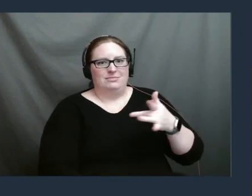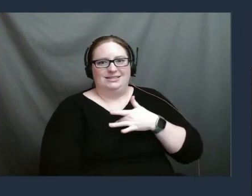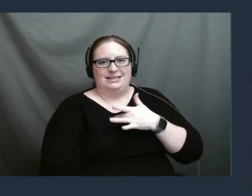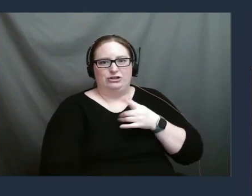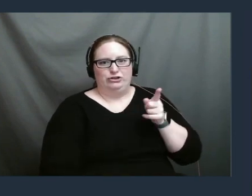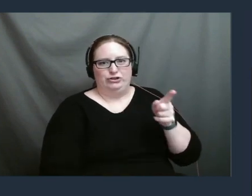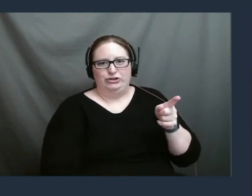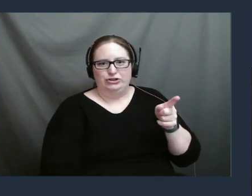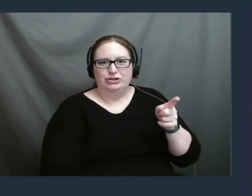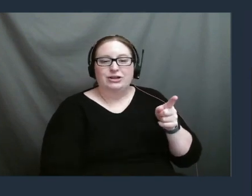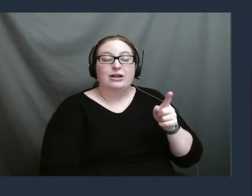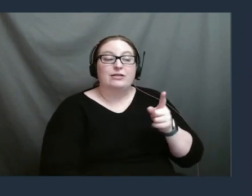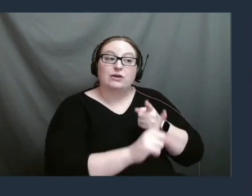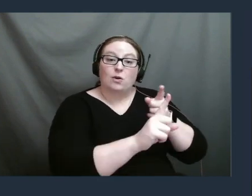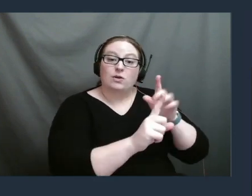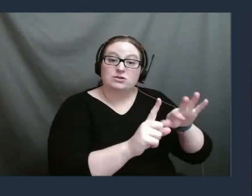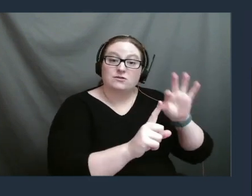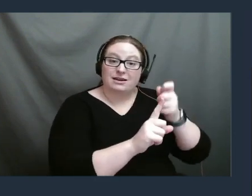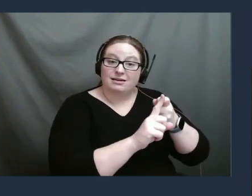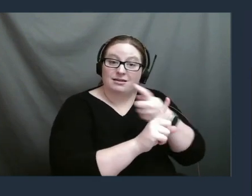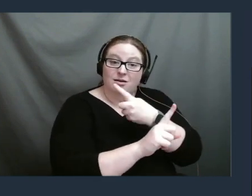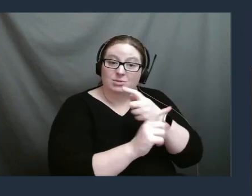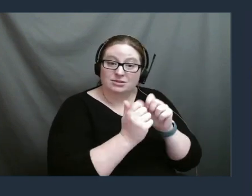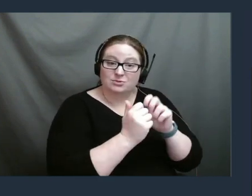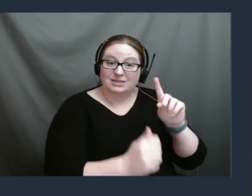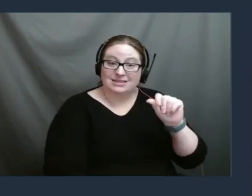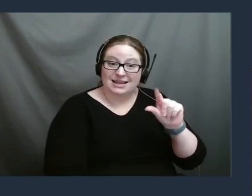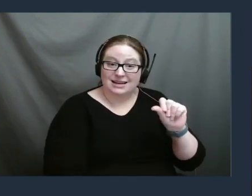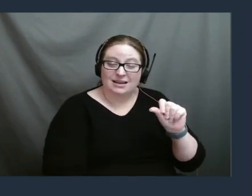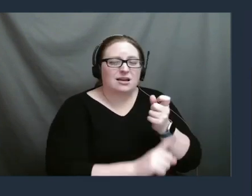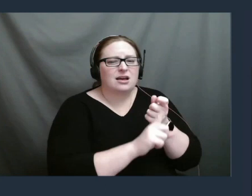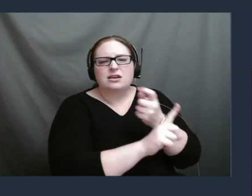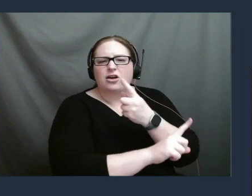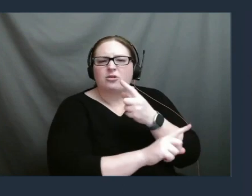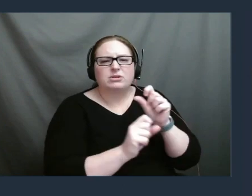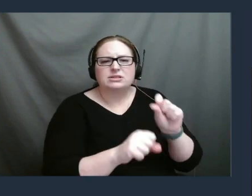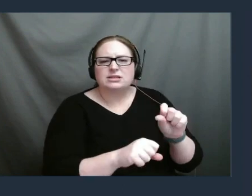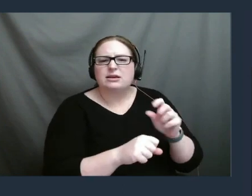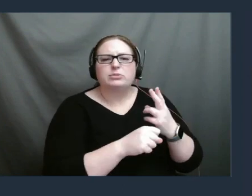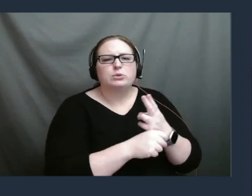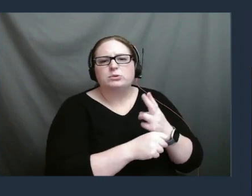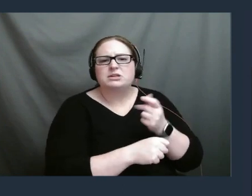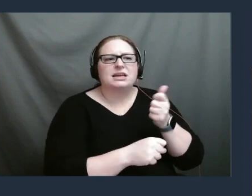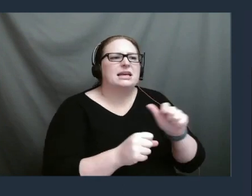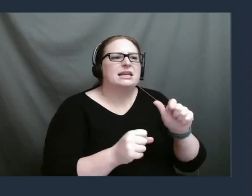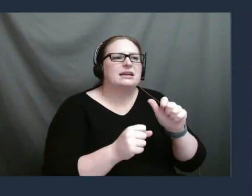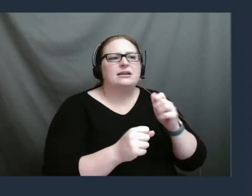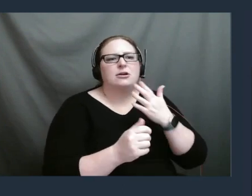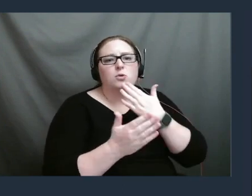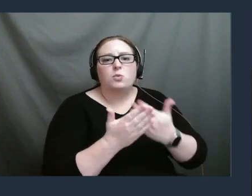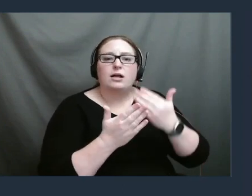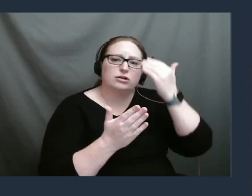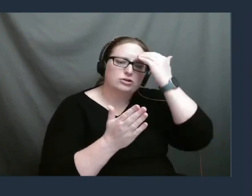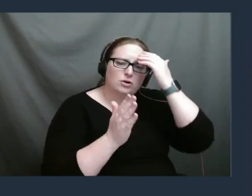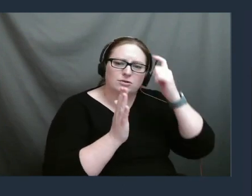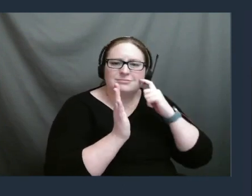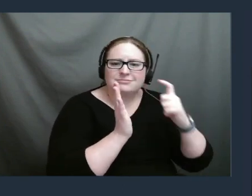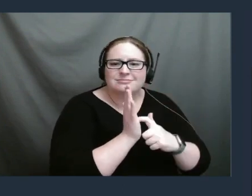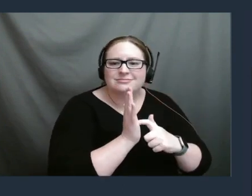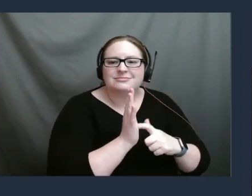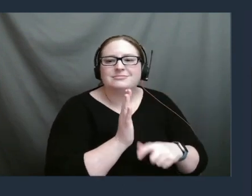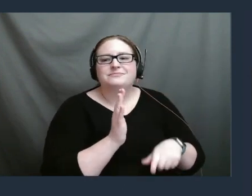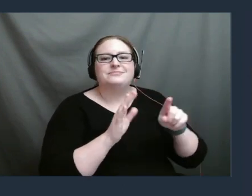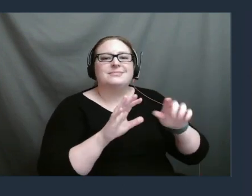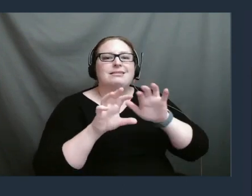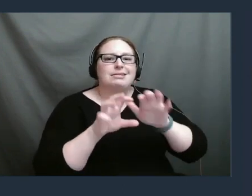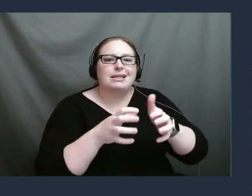find anomalies in the data. And anomalies can be found using well-known detection algorithms such as random cut forest or